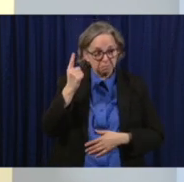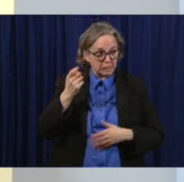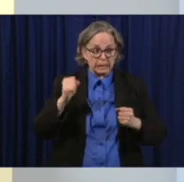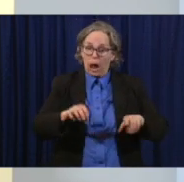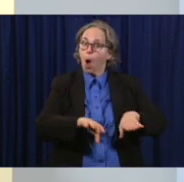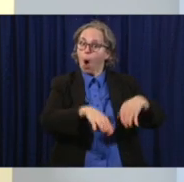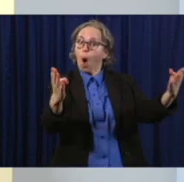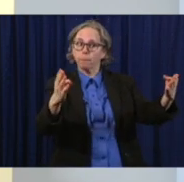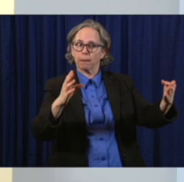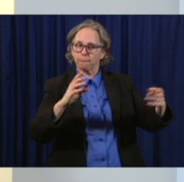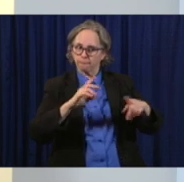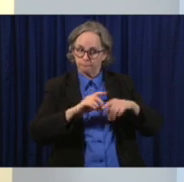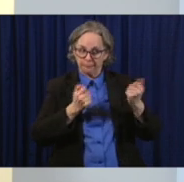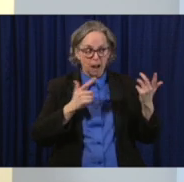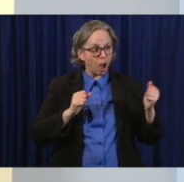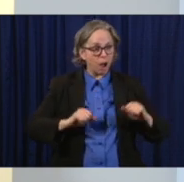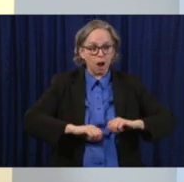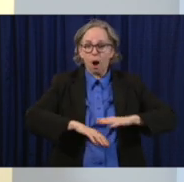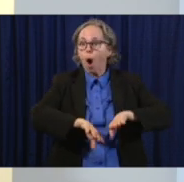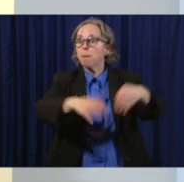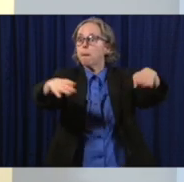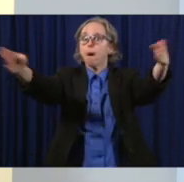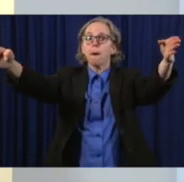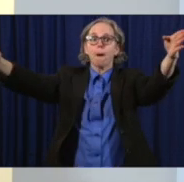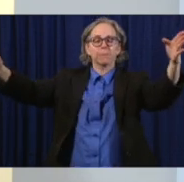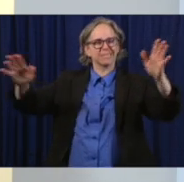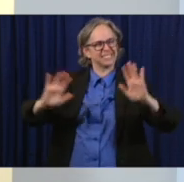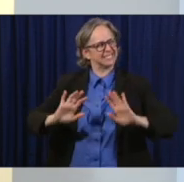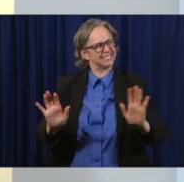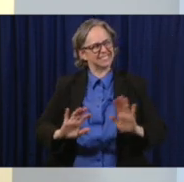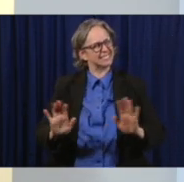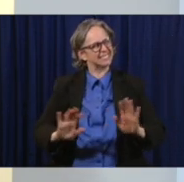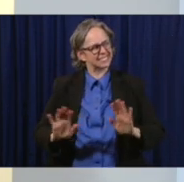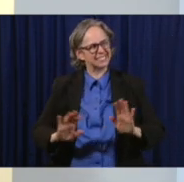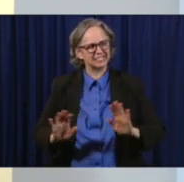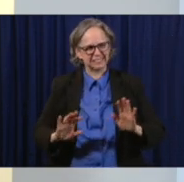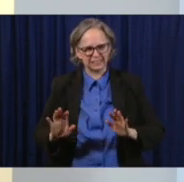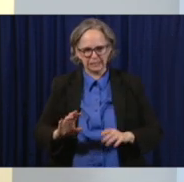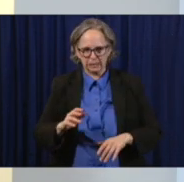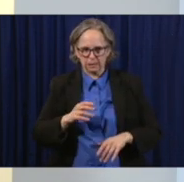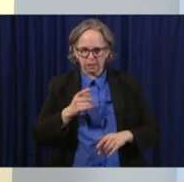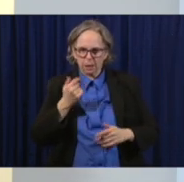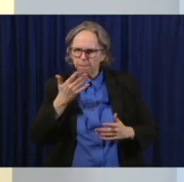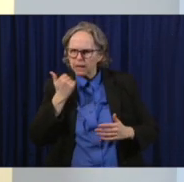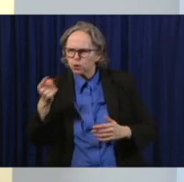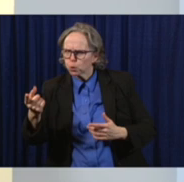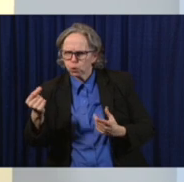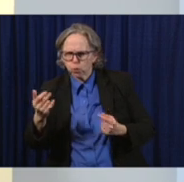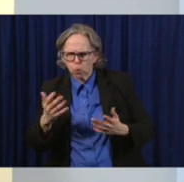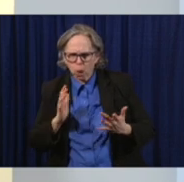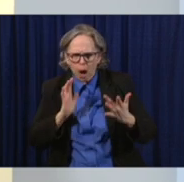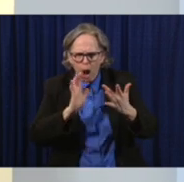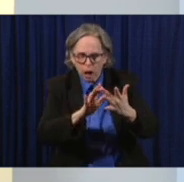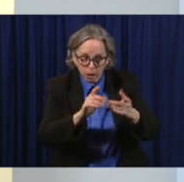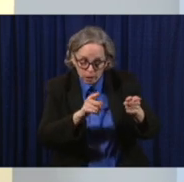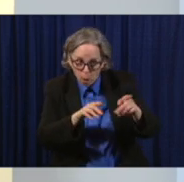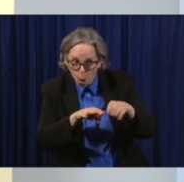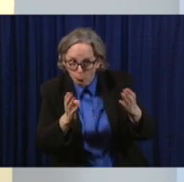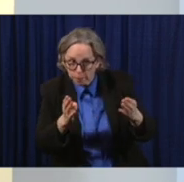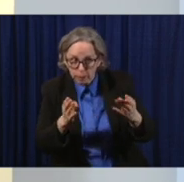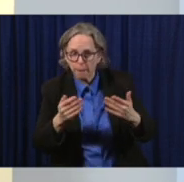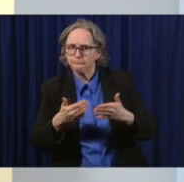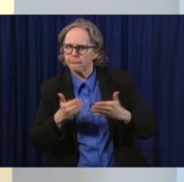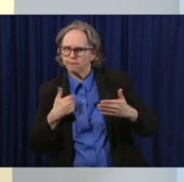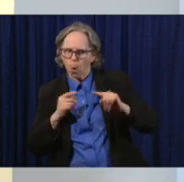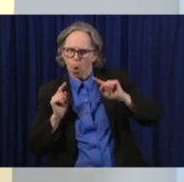them before you head out to make sure about what the rules for their services might be. Recall also that